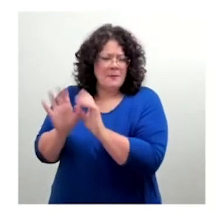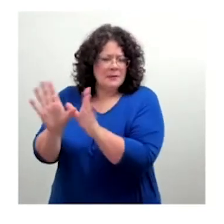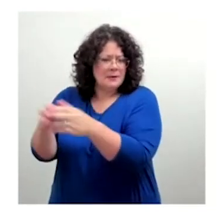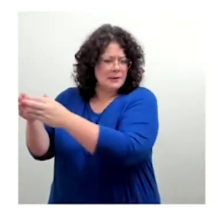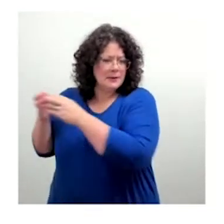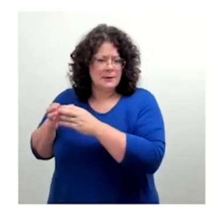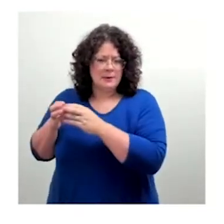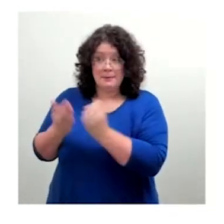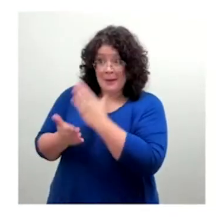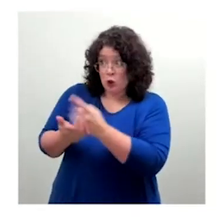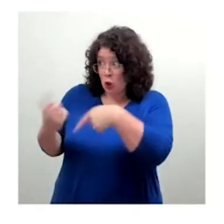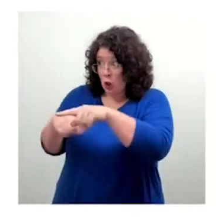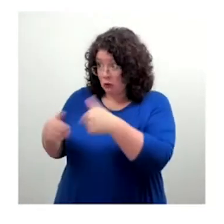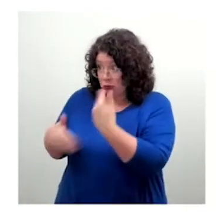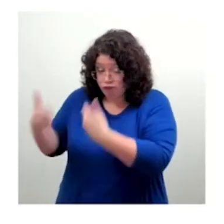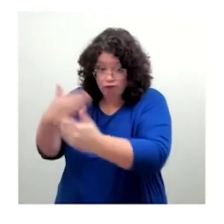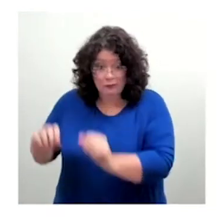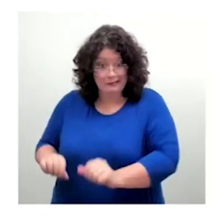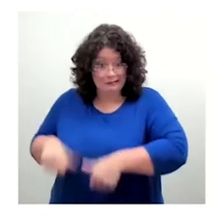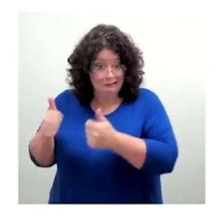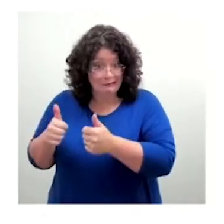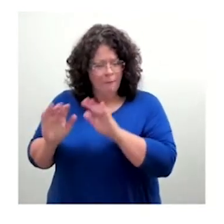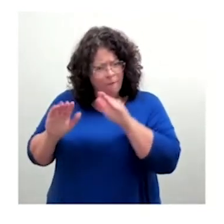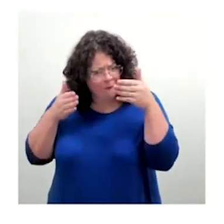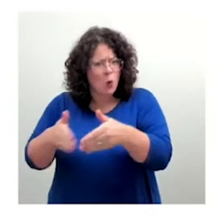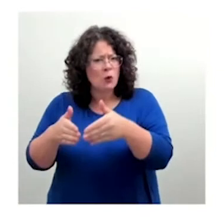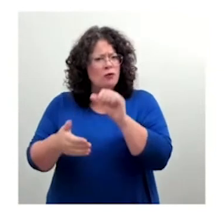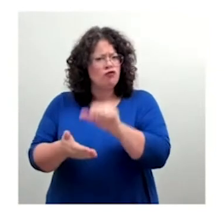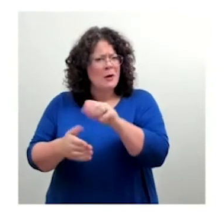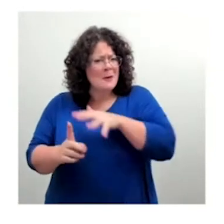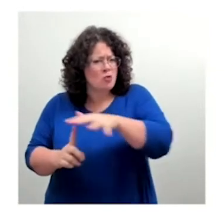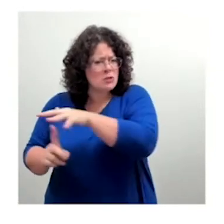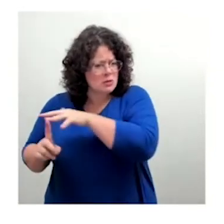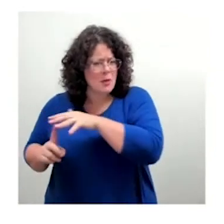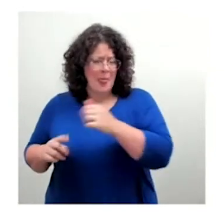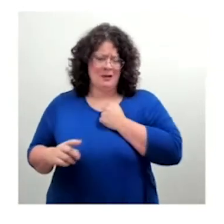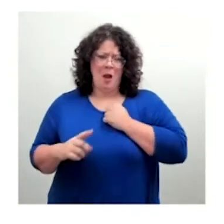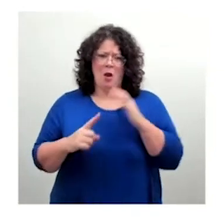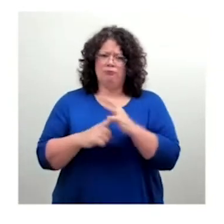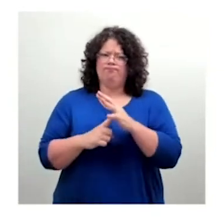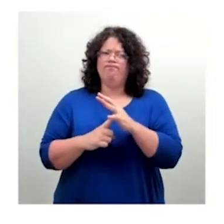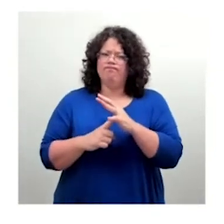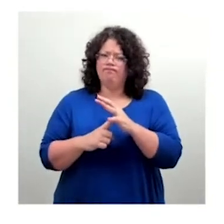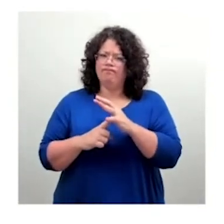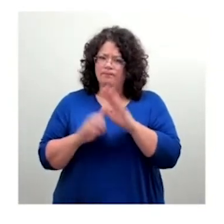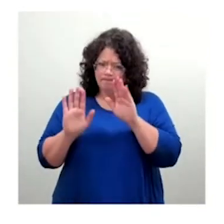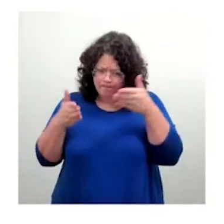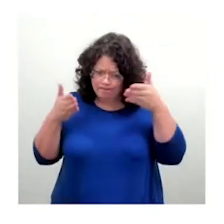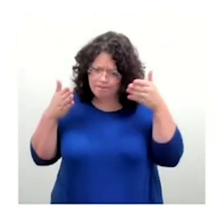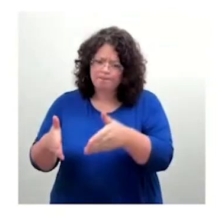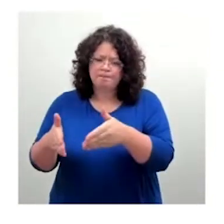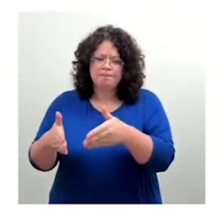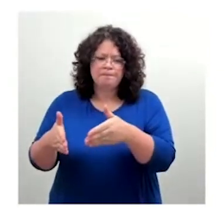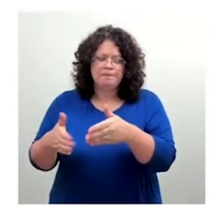do some policy development of our own accord, if you like. So in this space, assistive tech space, we're doing a bit of